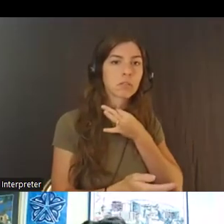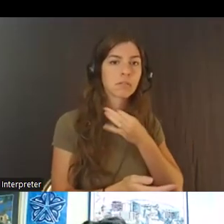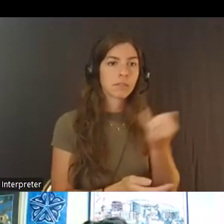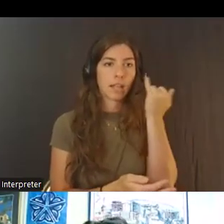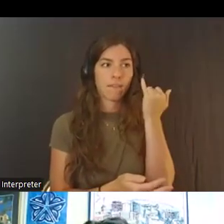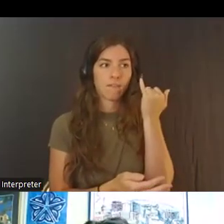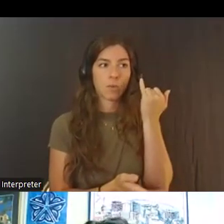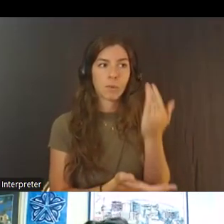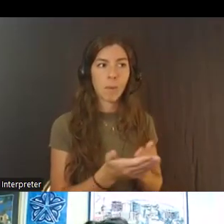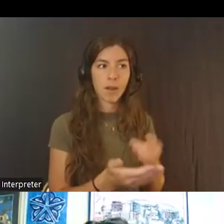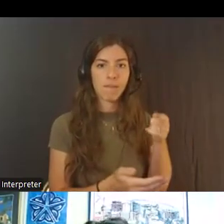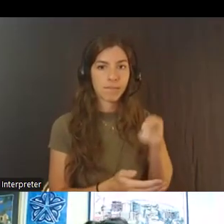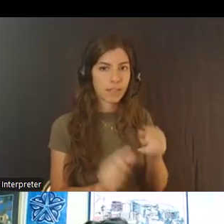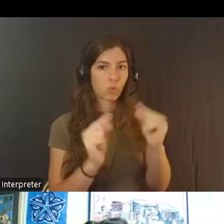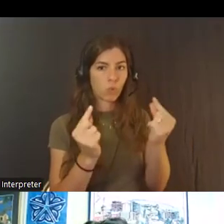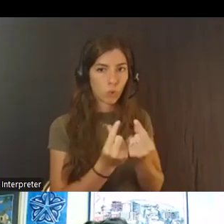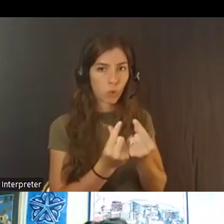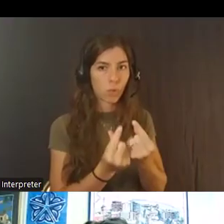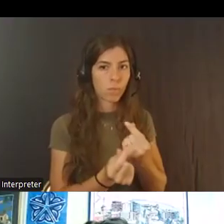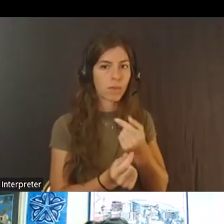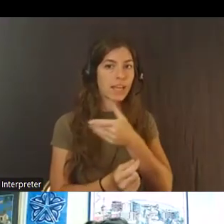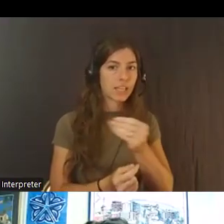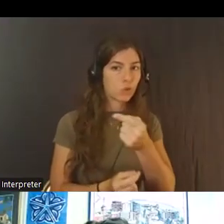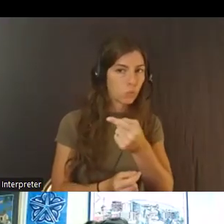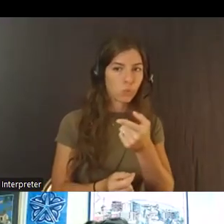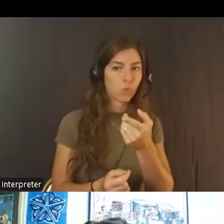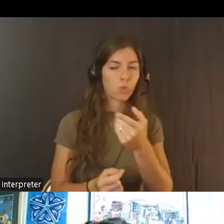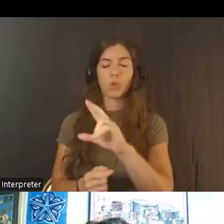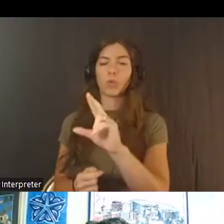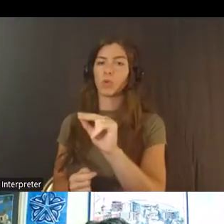to you and Kev. No,